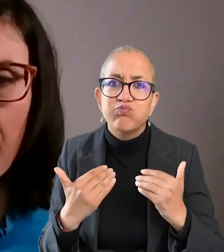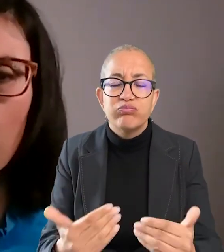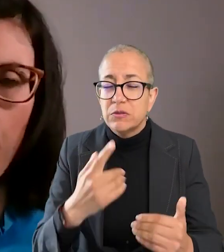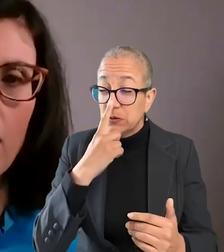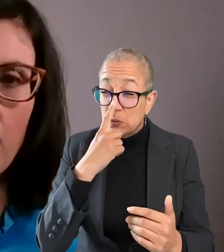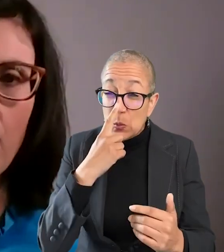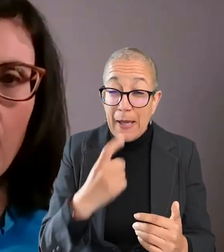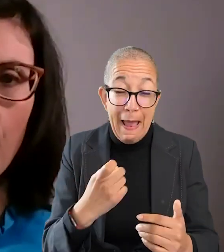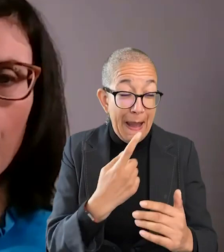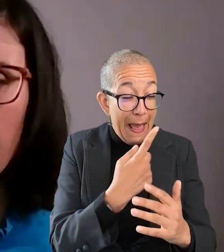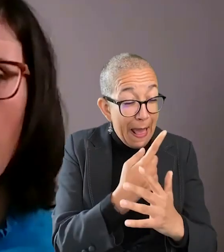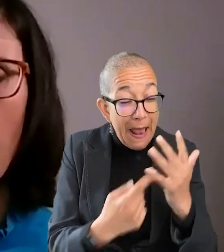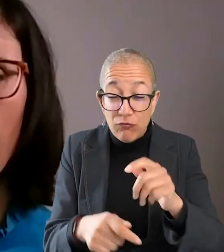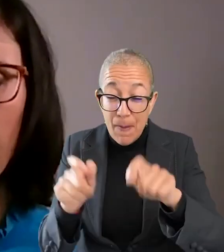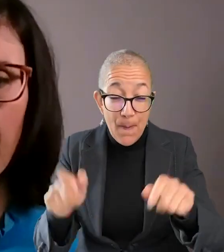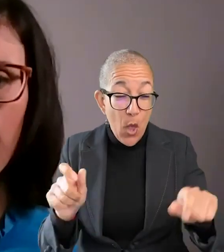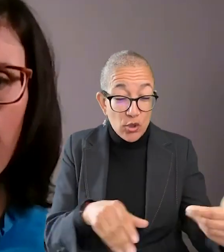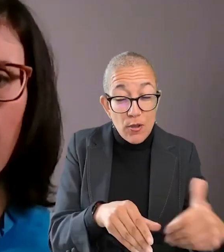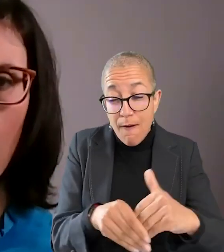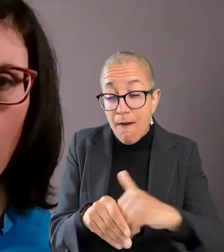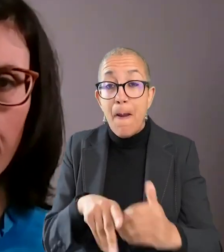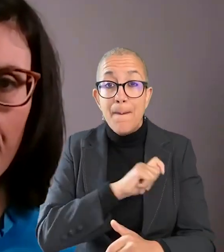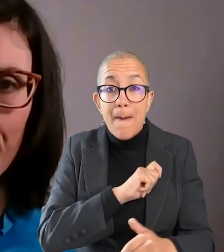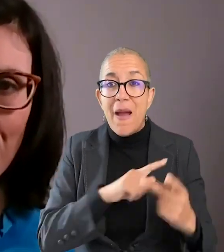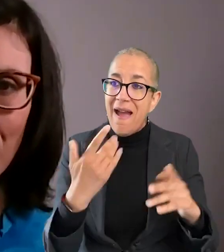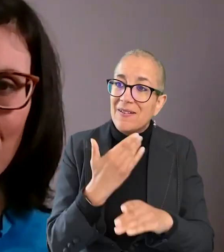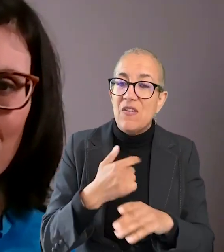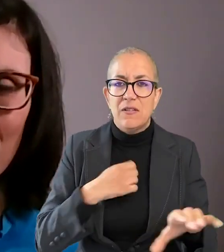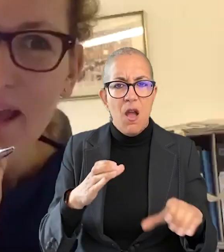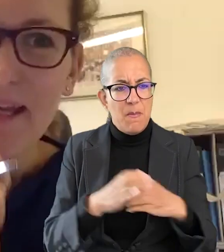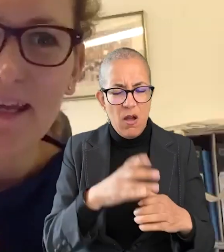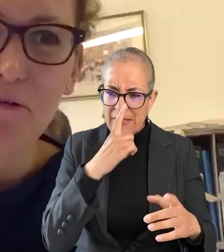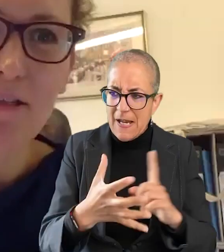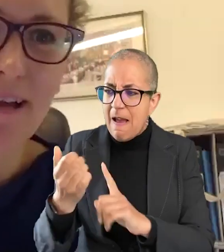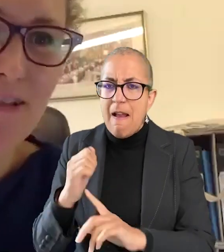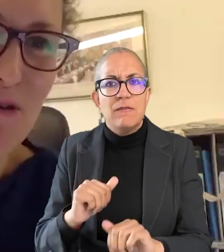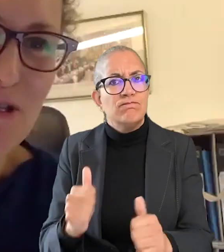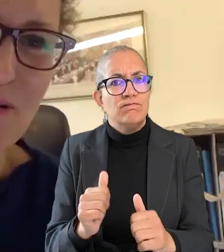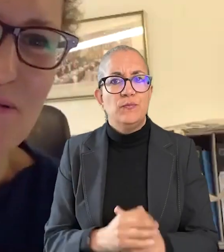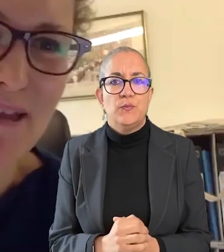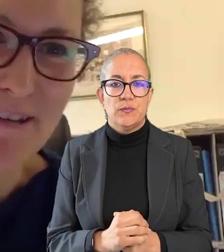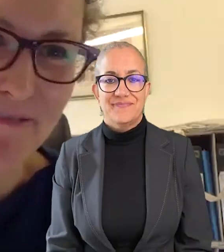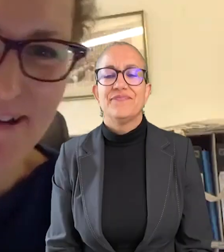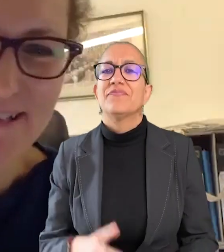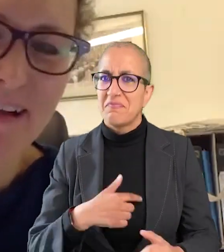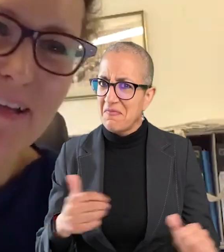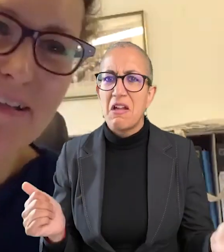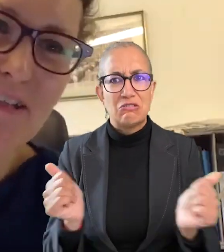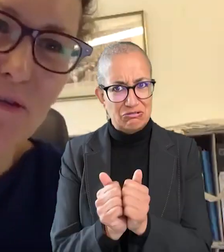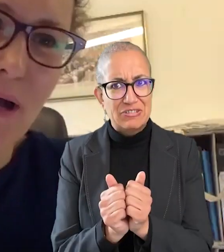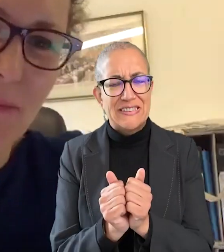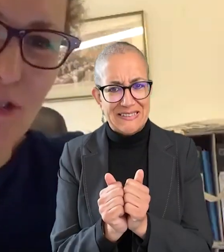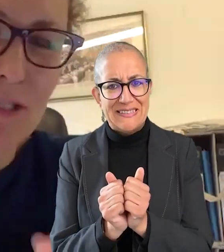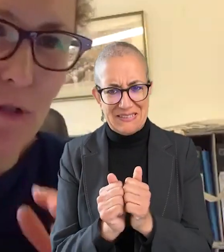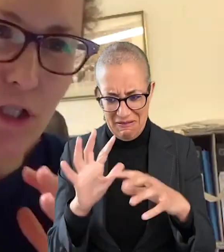every single person who is a member and an activist of our party. Layla, I don't disagree with any of that. I'd like